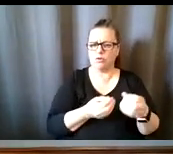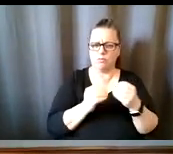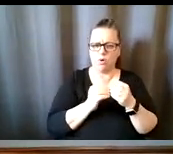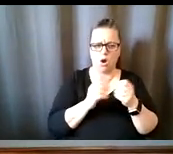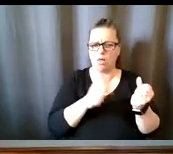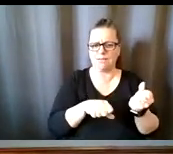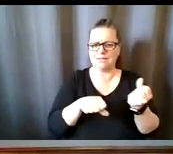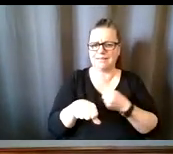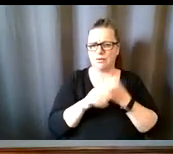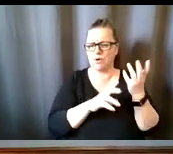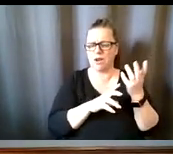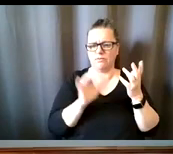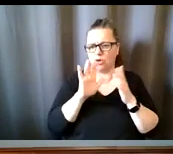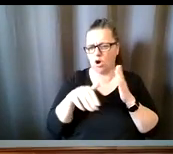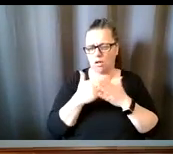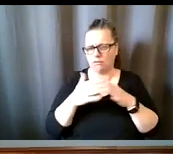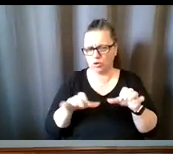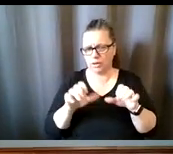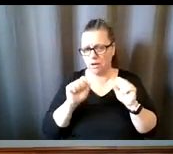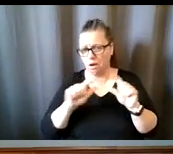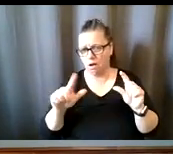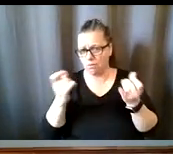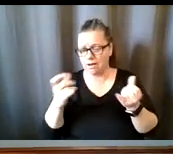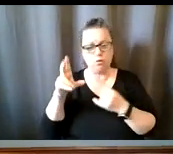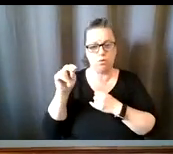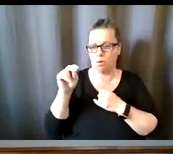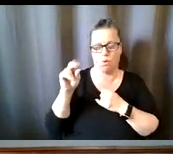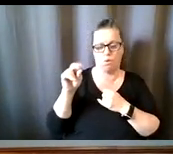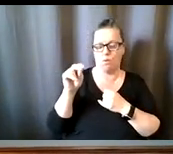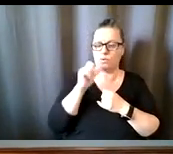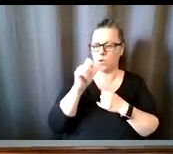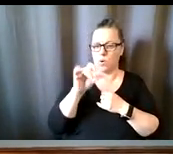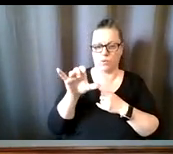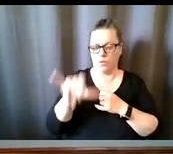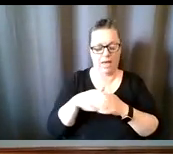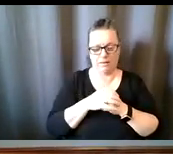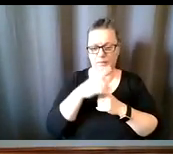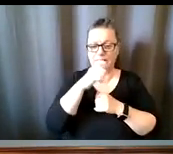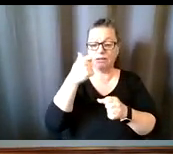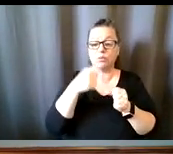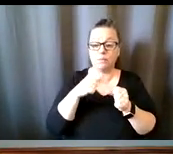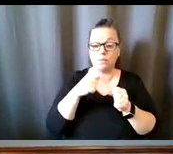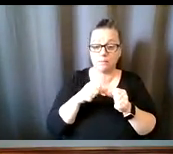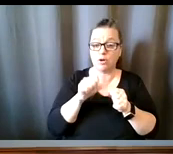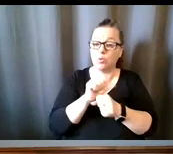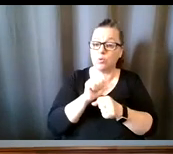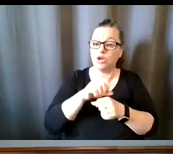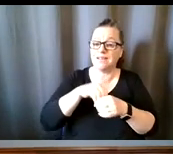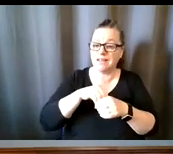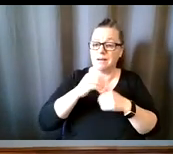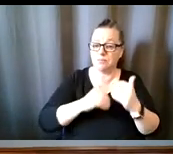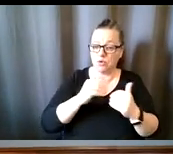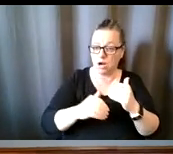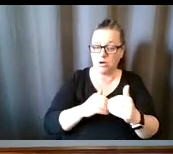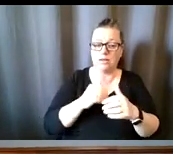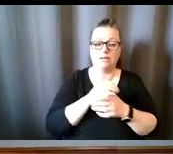to-do section. We got to do them anyway, so aren't we doing them all right now? No, do not do this, because remember, work in progress. So we want to go ahead and in the